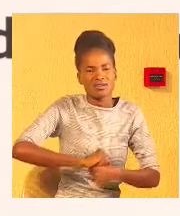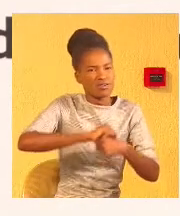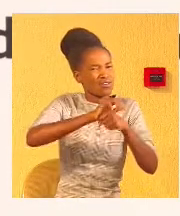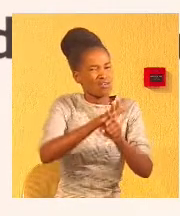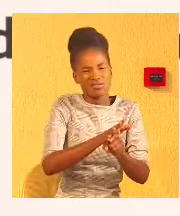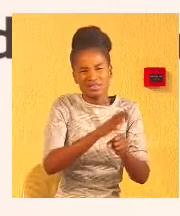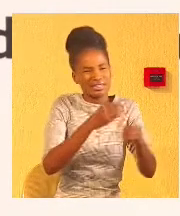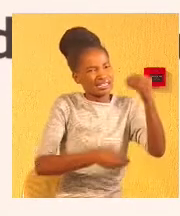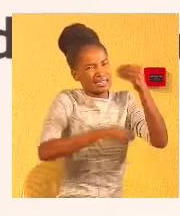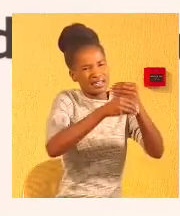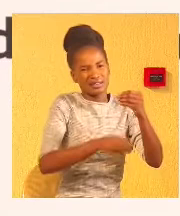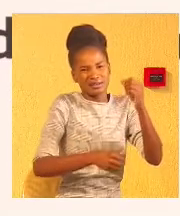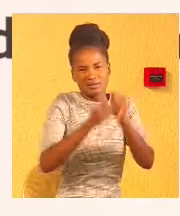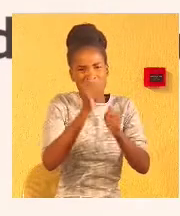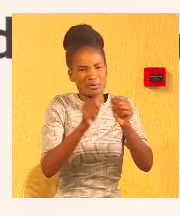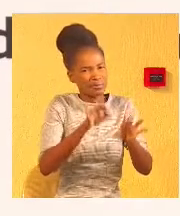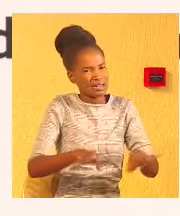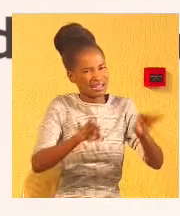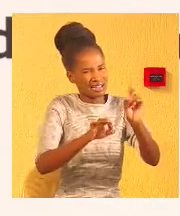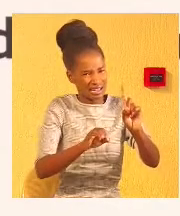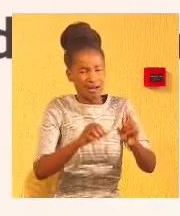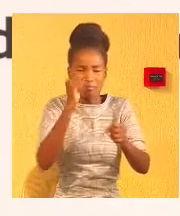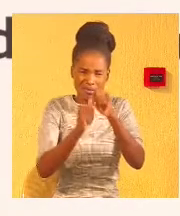to COVID-19 at the moment.